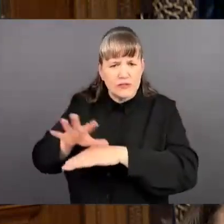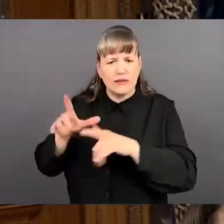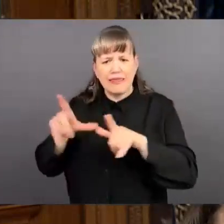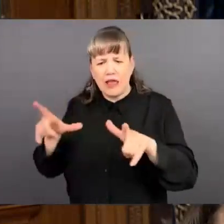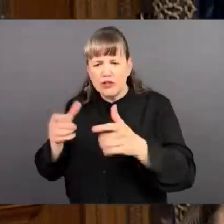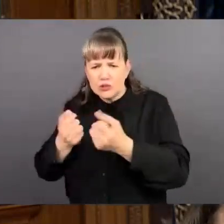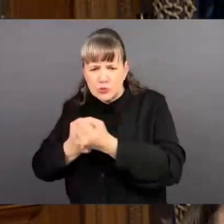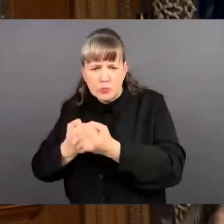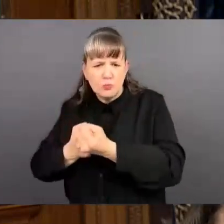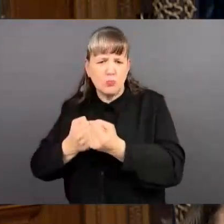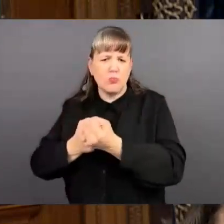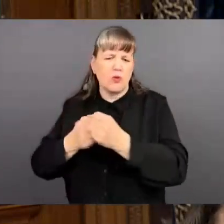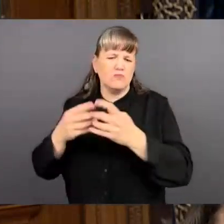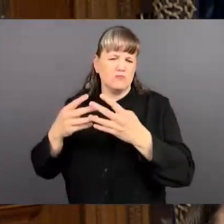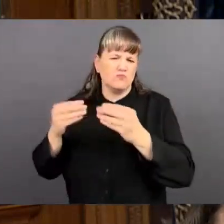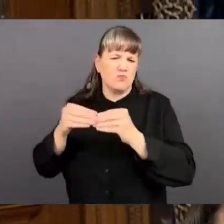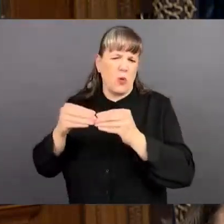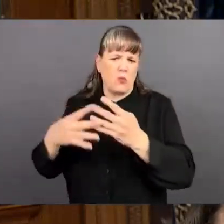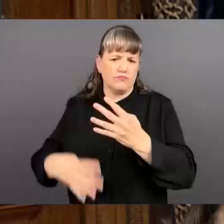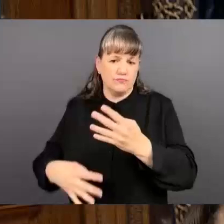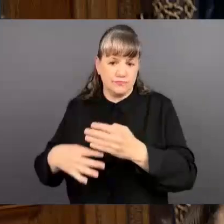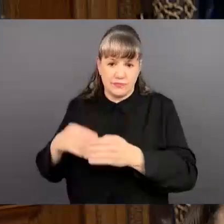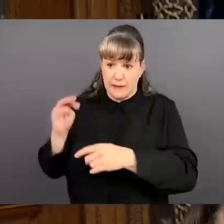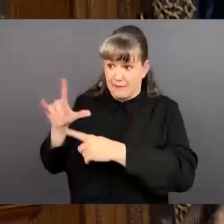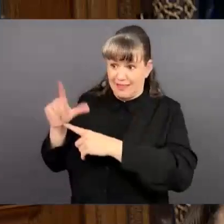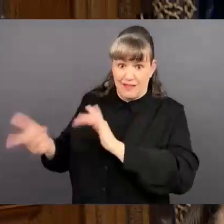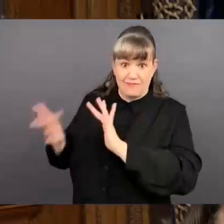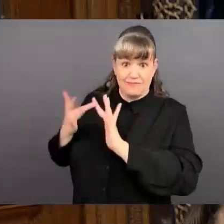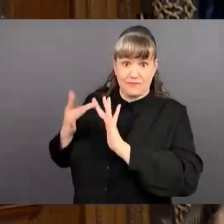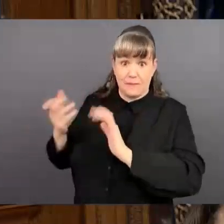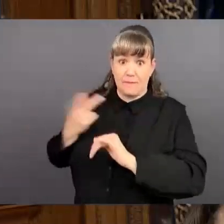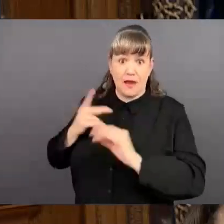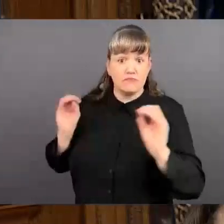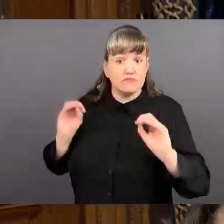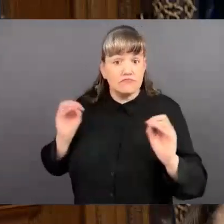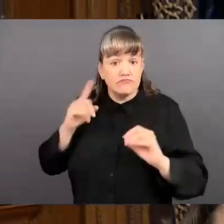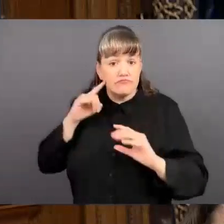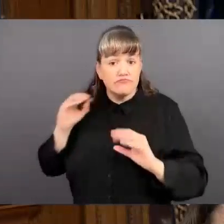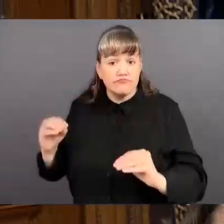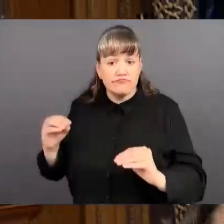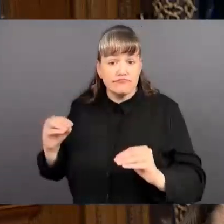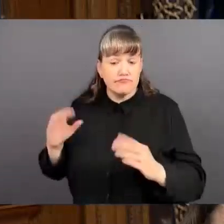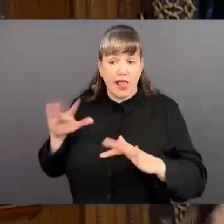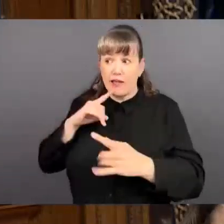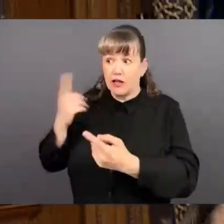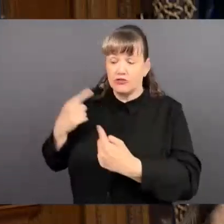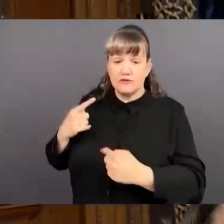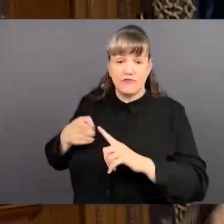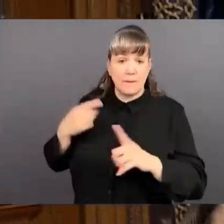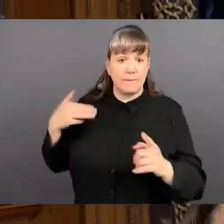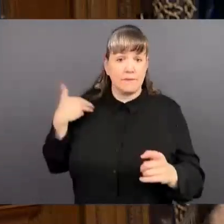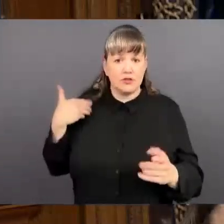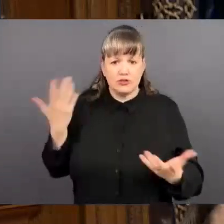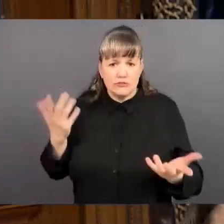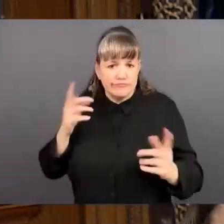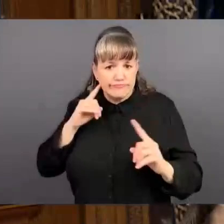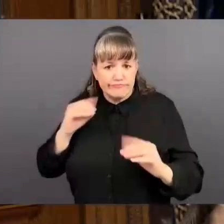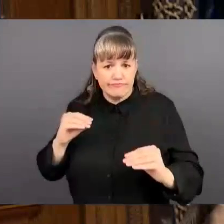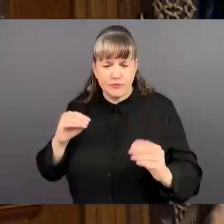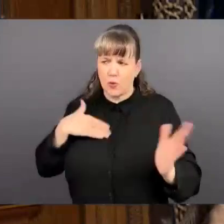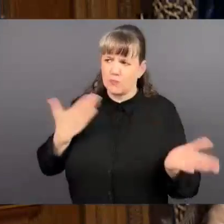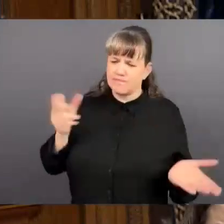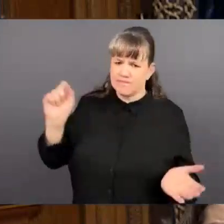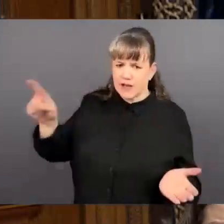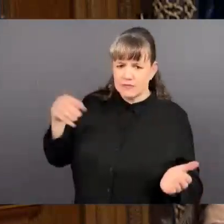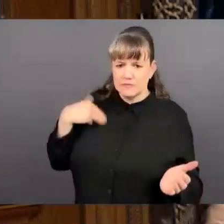MLA or the ministry. So, Mr. Speaker, through you, why is the NDP Education Minister and this